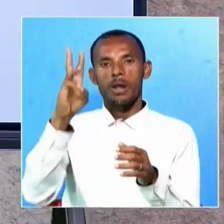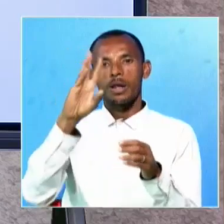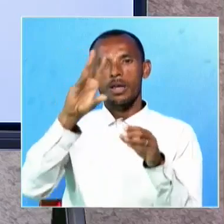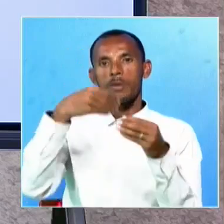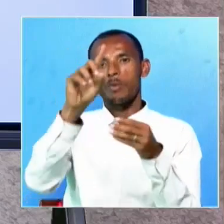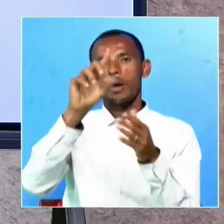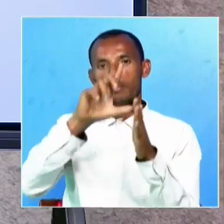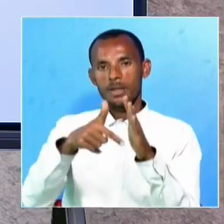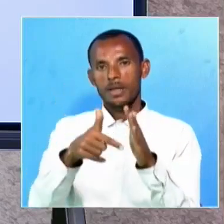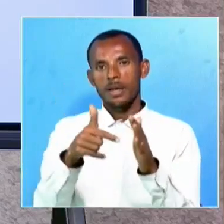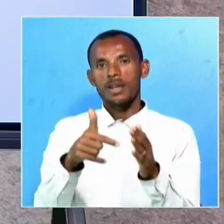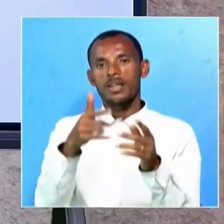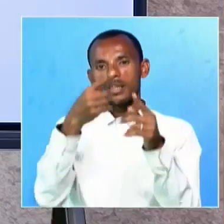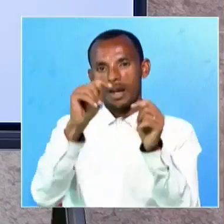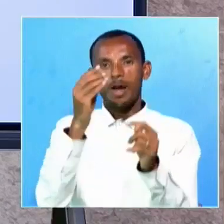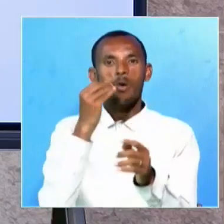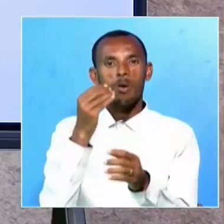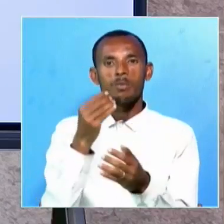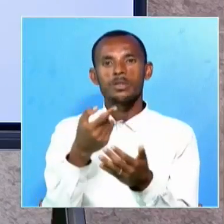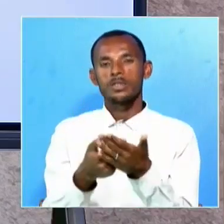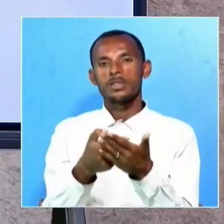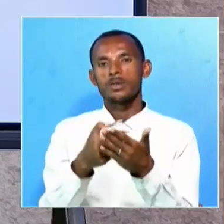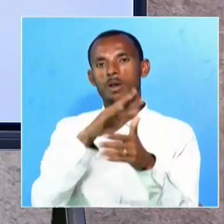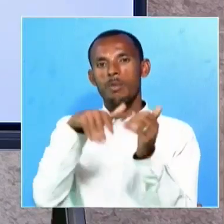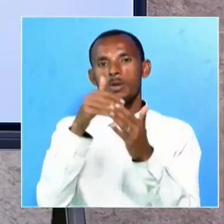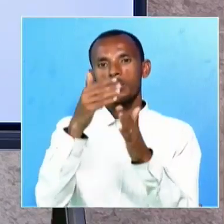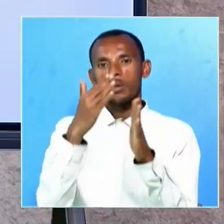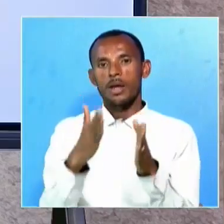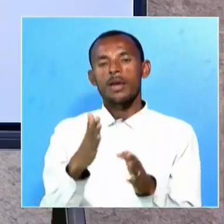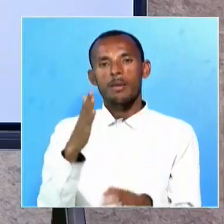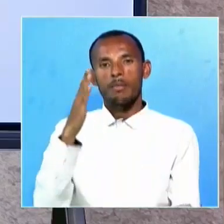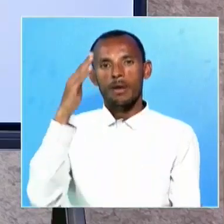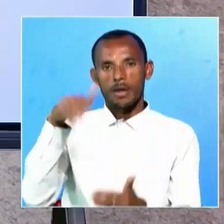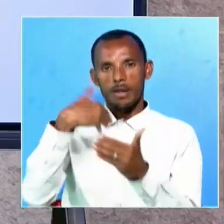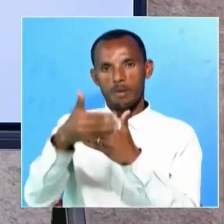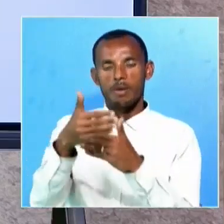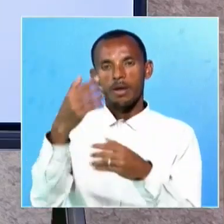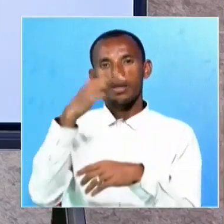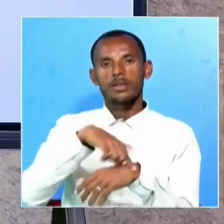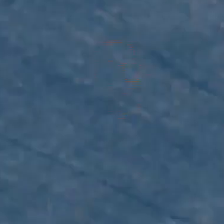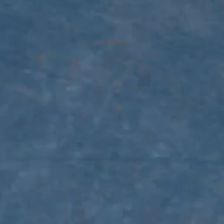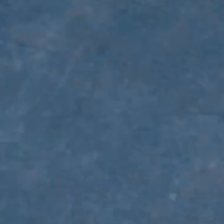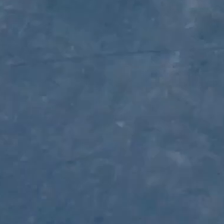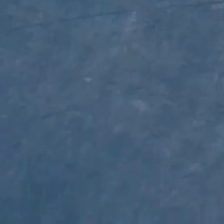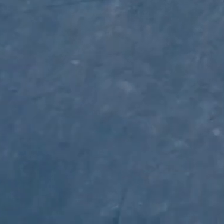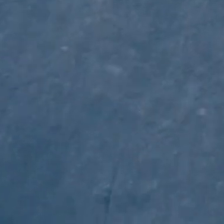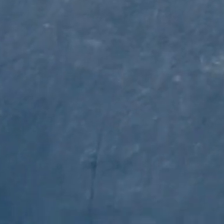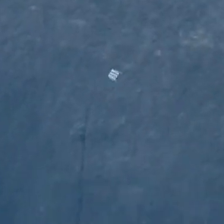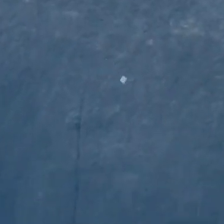try it, Tom. That's all about today's lesson. Until next lesson, goodbye.